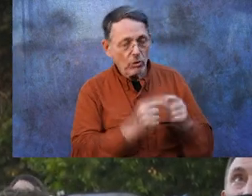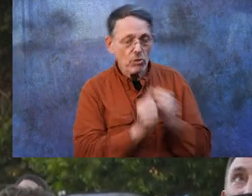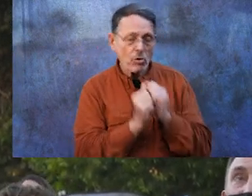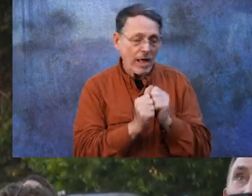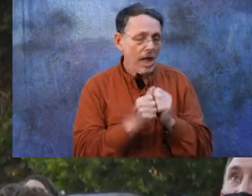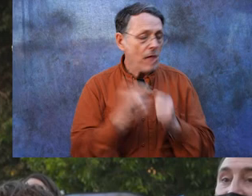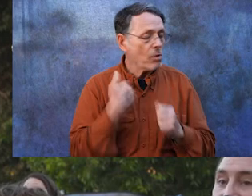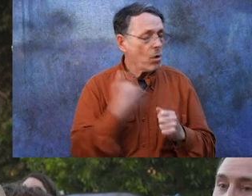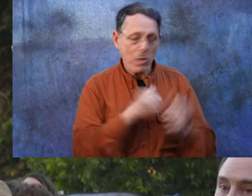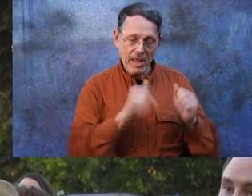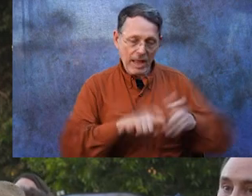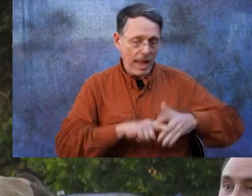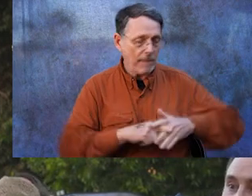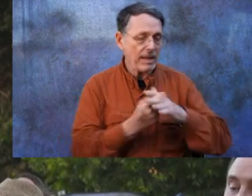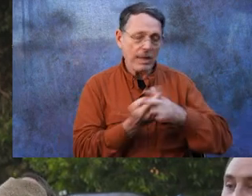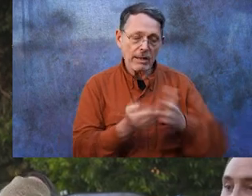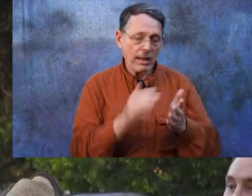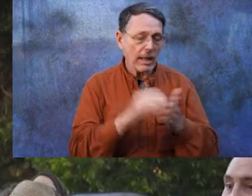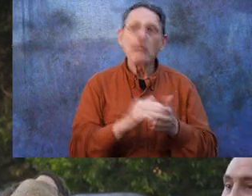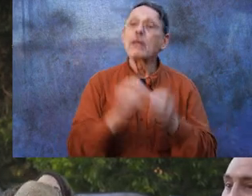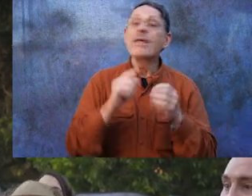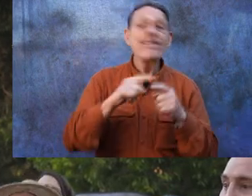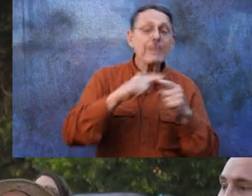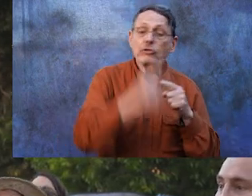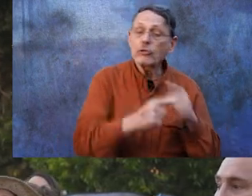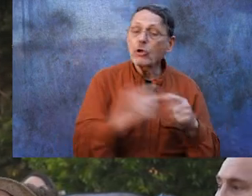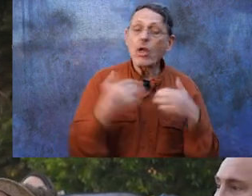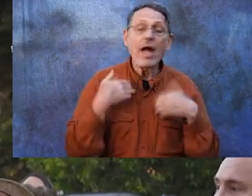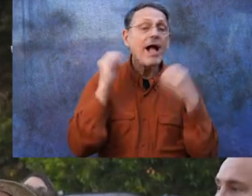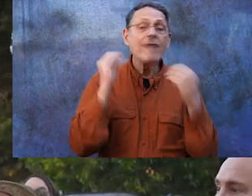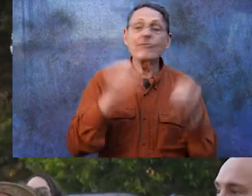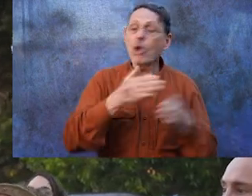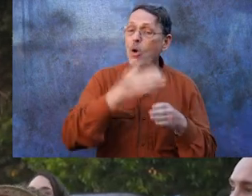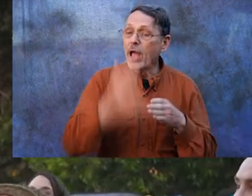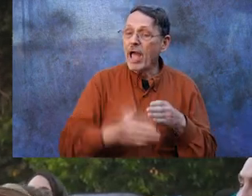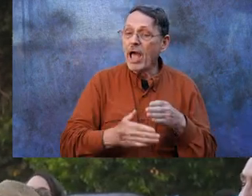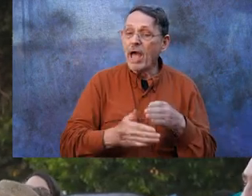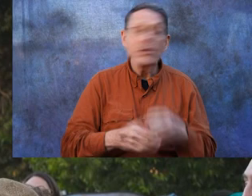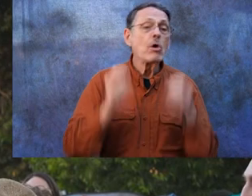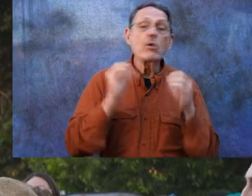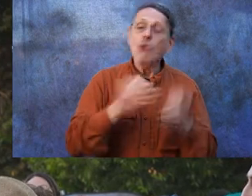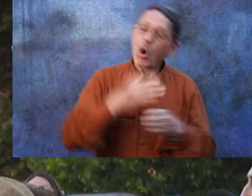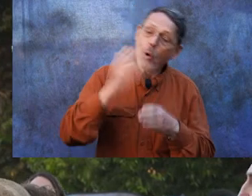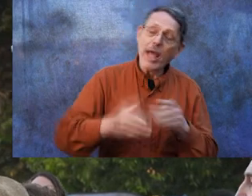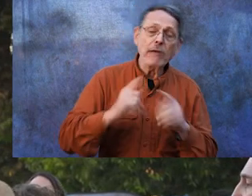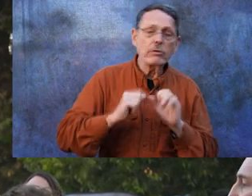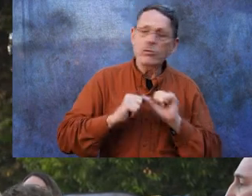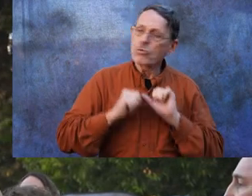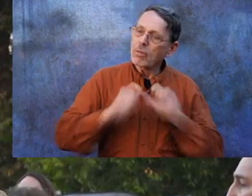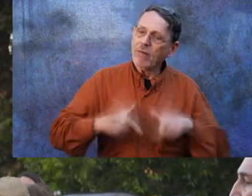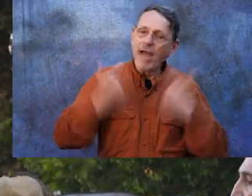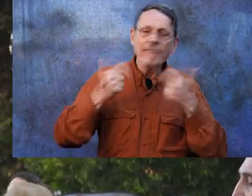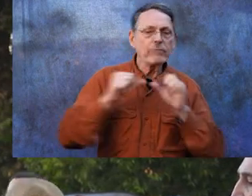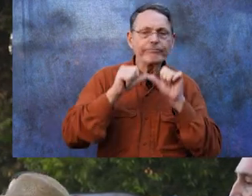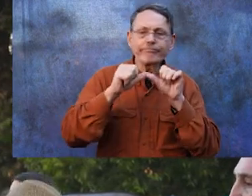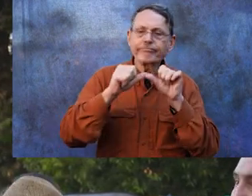to begin. There is no end to the circle, no end. There is no end to